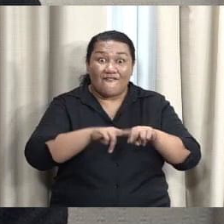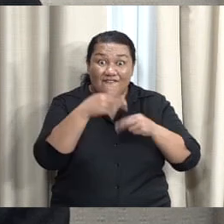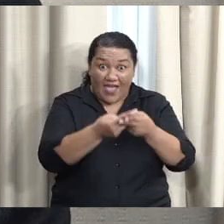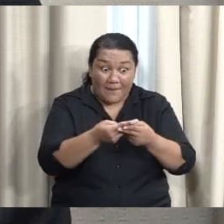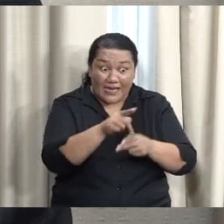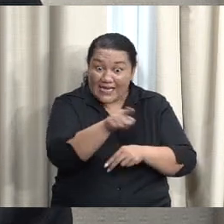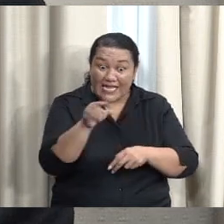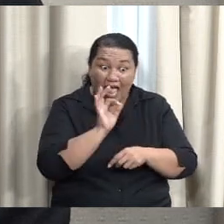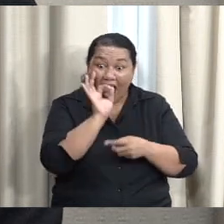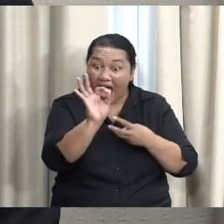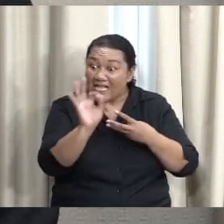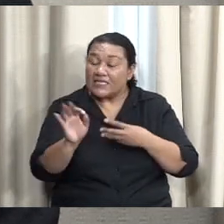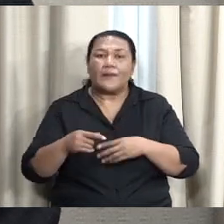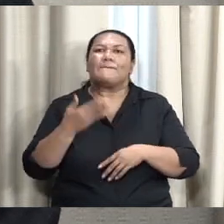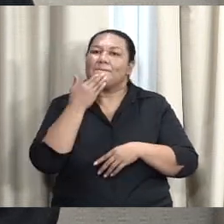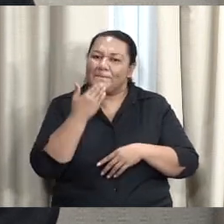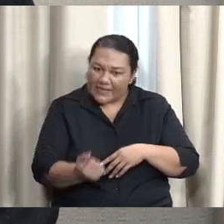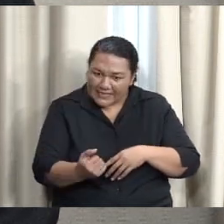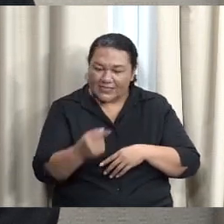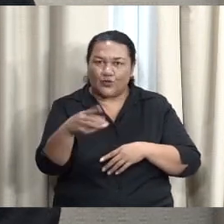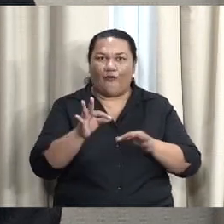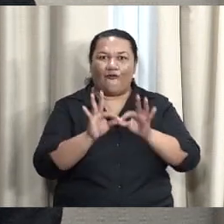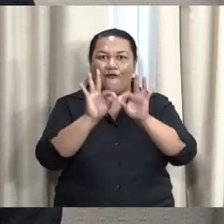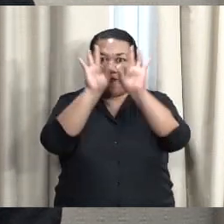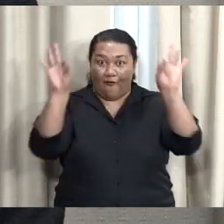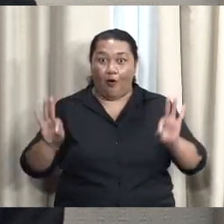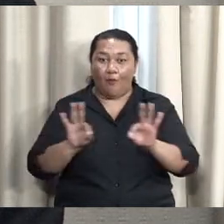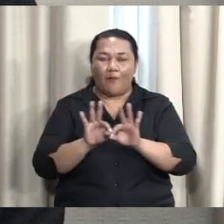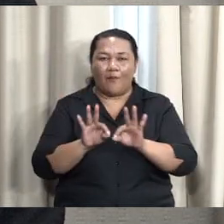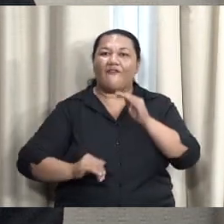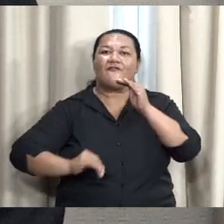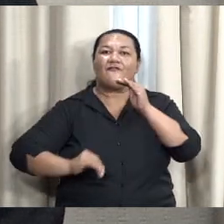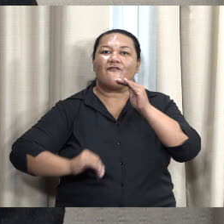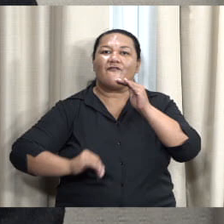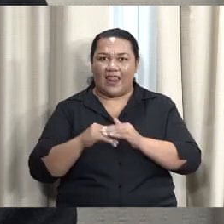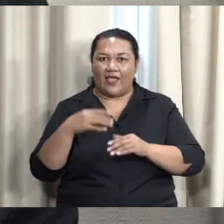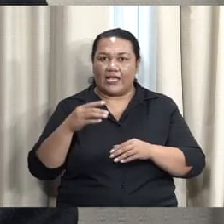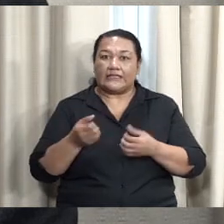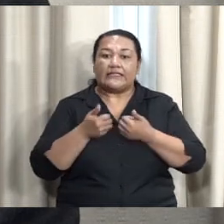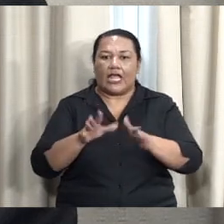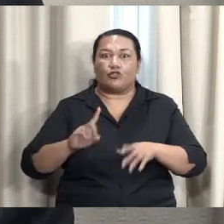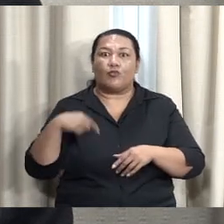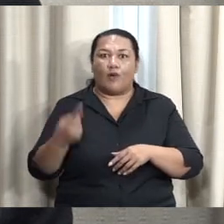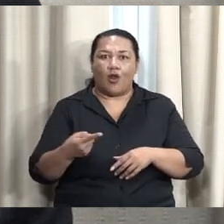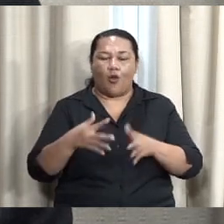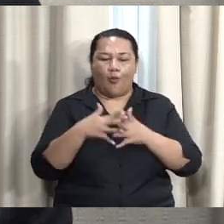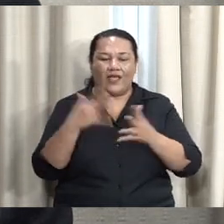application form which will be available at respective schools from tomorrow, Wednesday, 11th